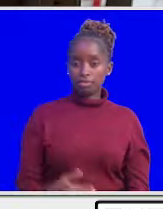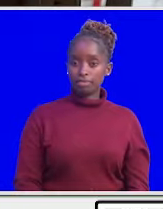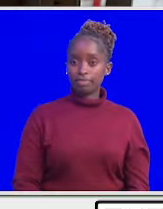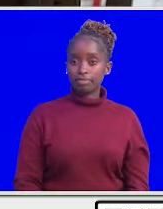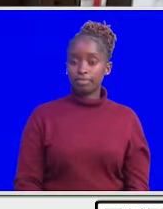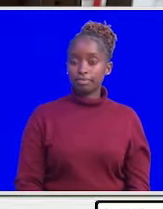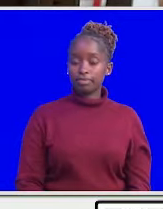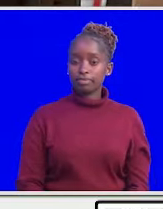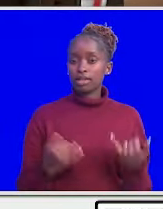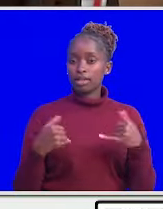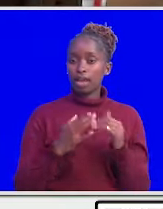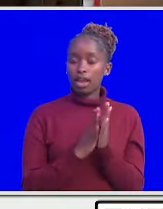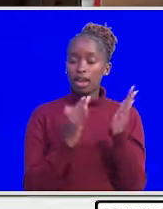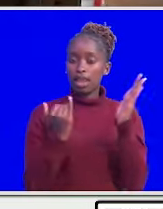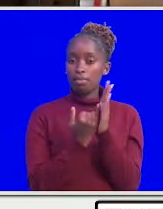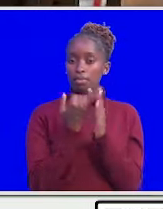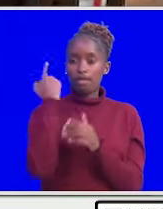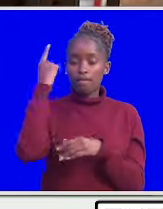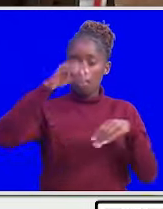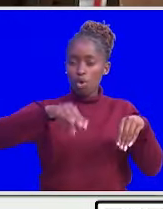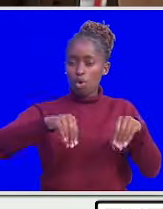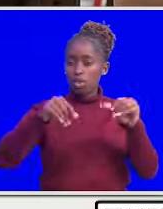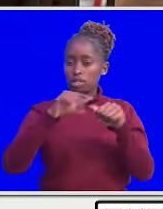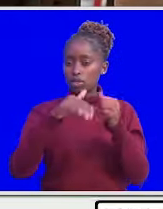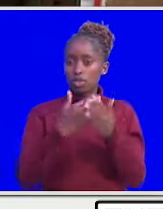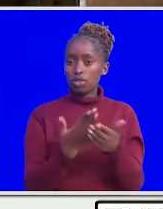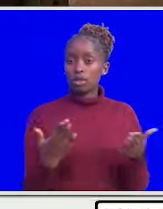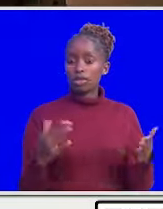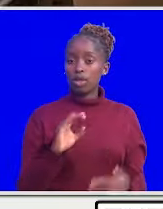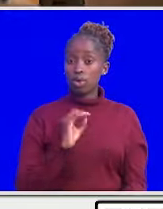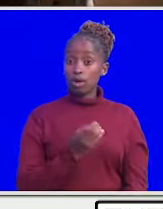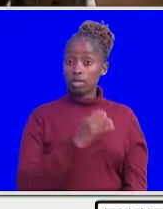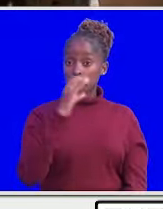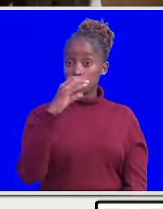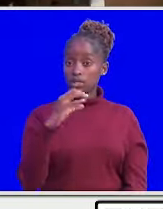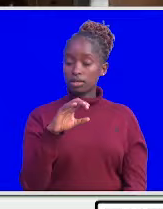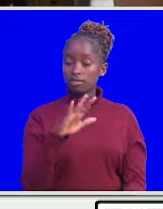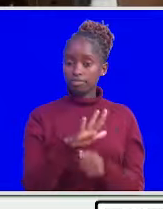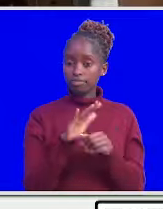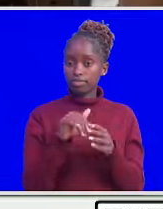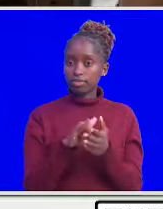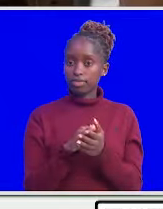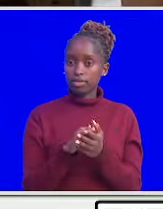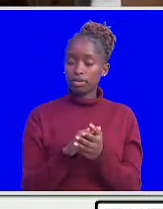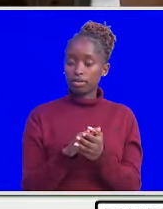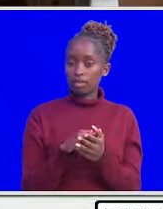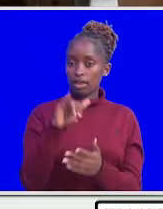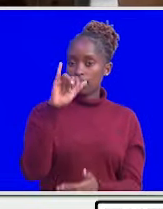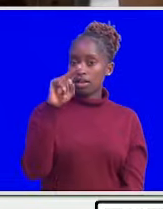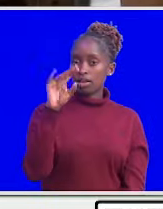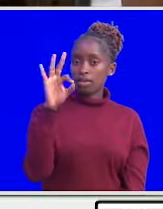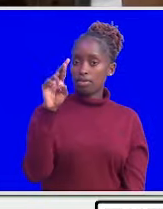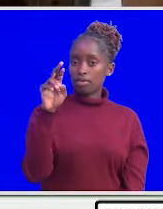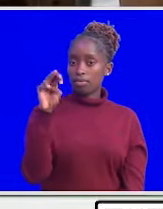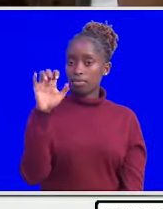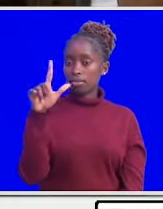the quality of our currency, our citizens, especially in the informal areas and the right, they miss